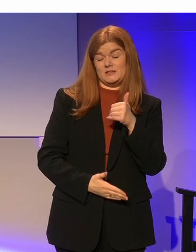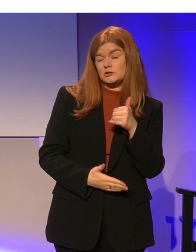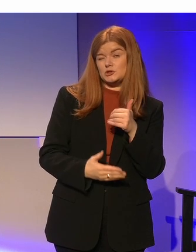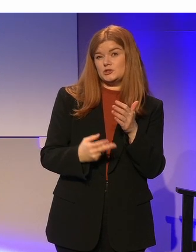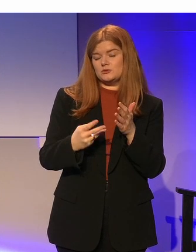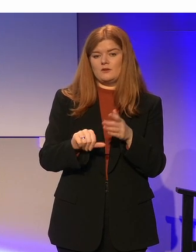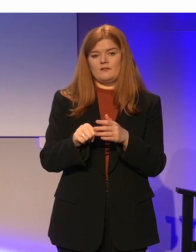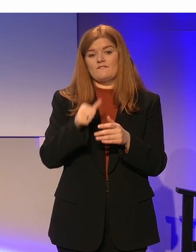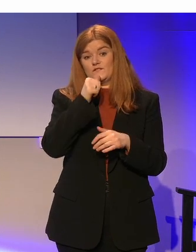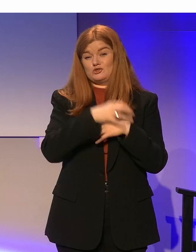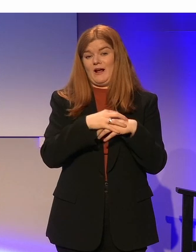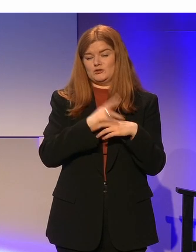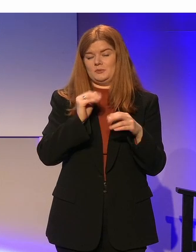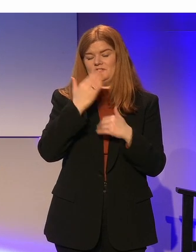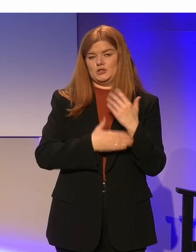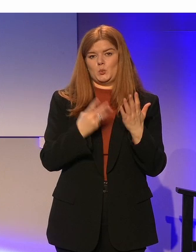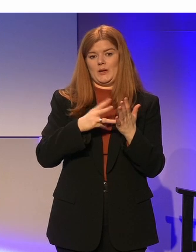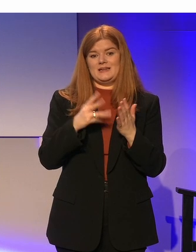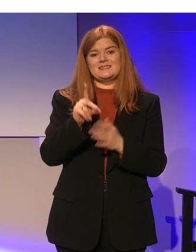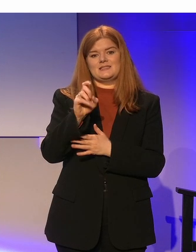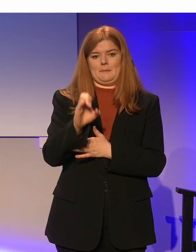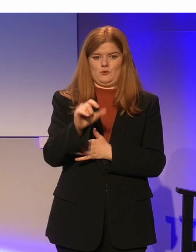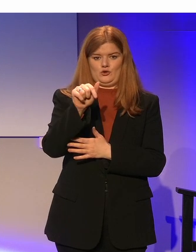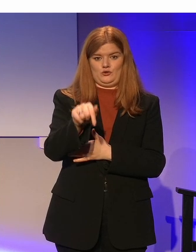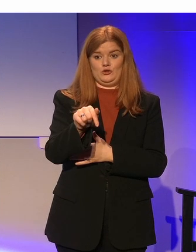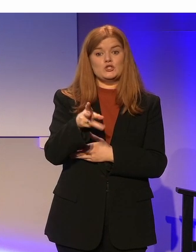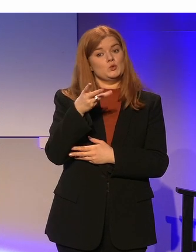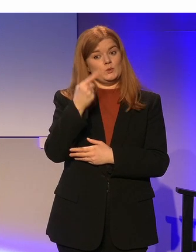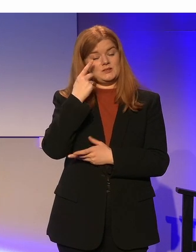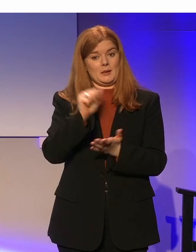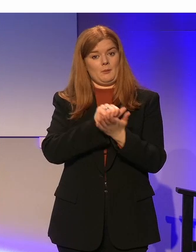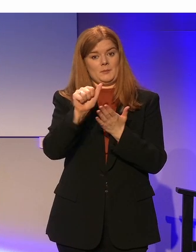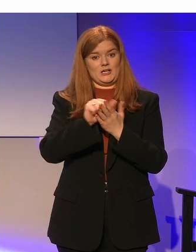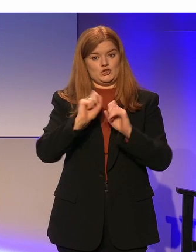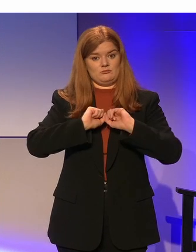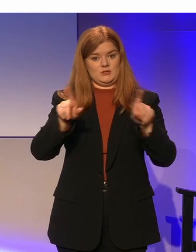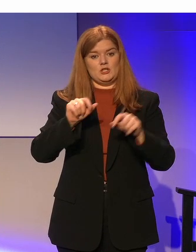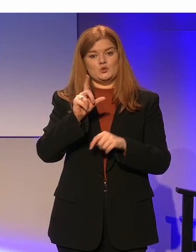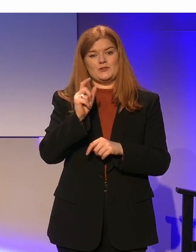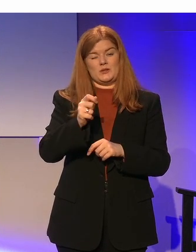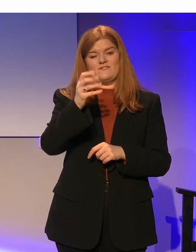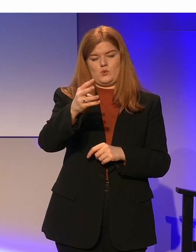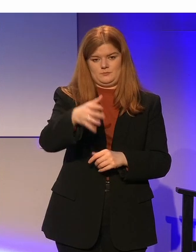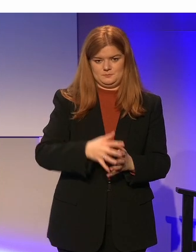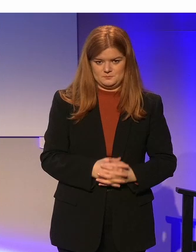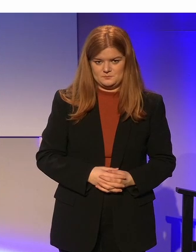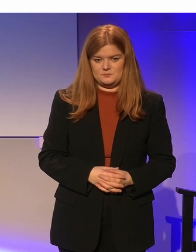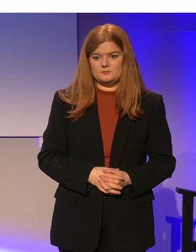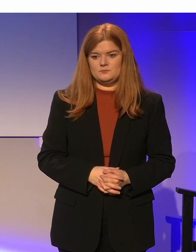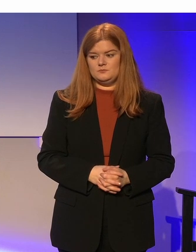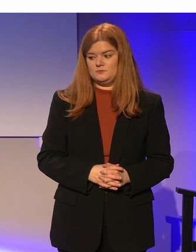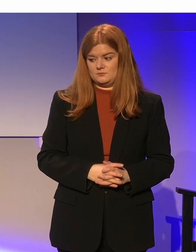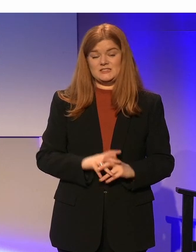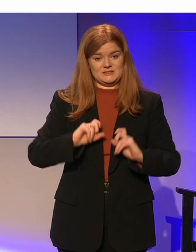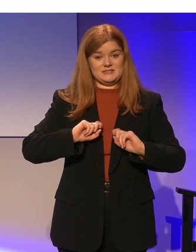be complete. The first draft is due to be complete in December, so you'll see publication in 2024. We're still